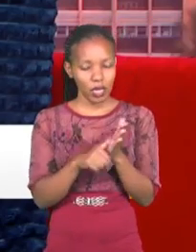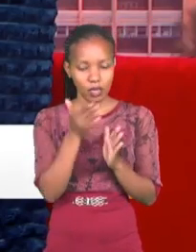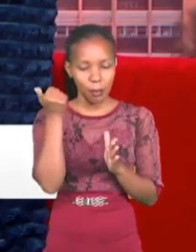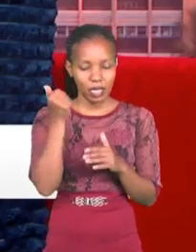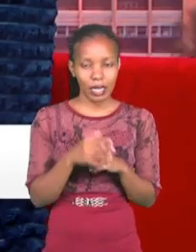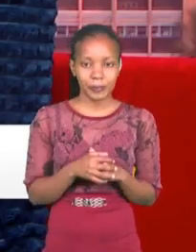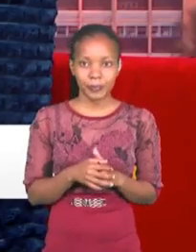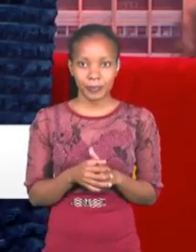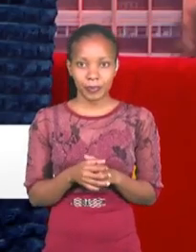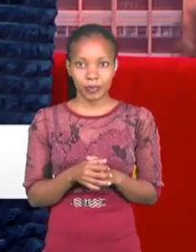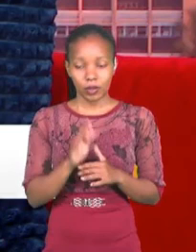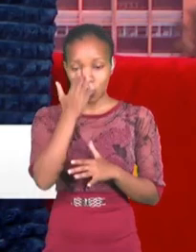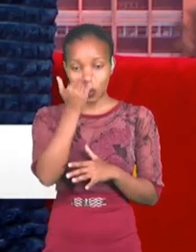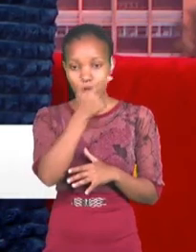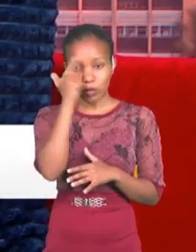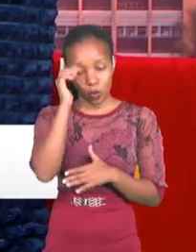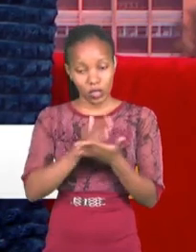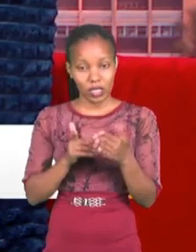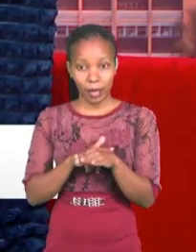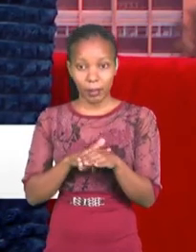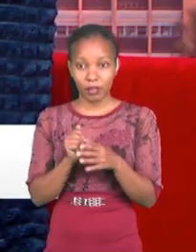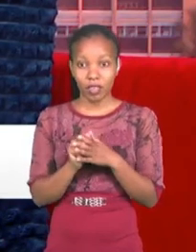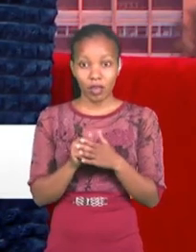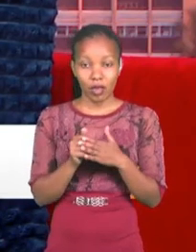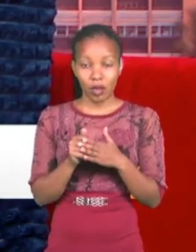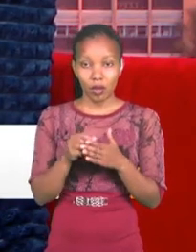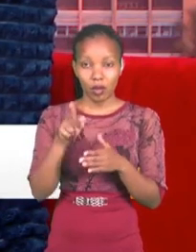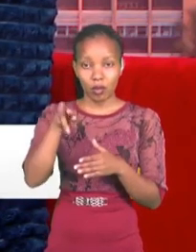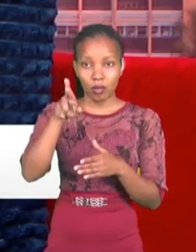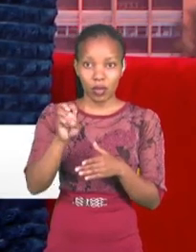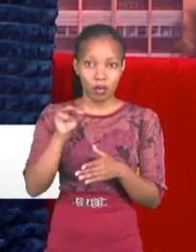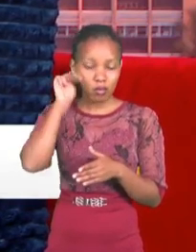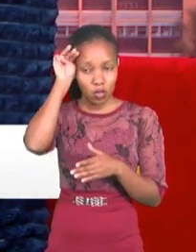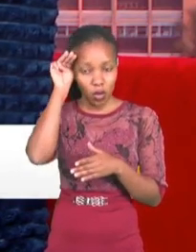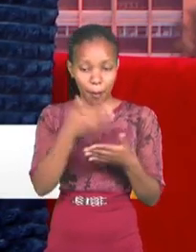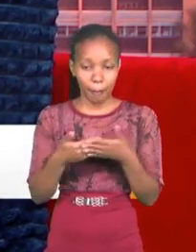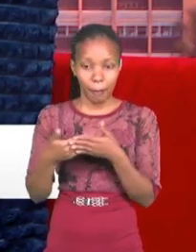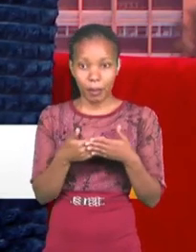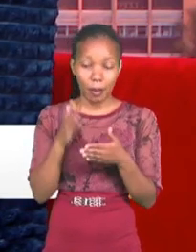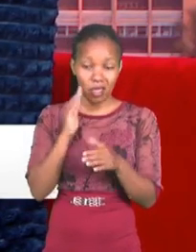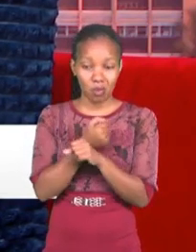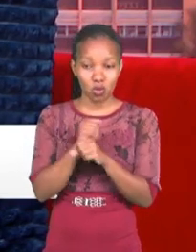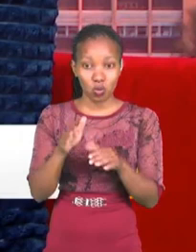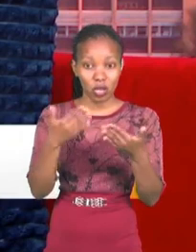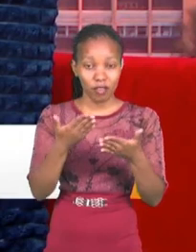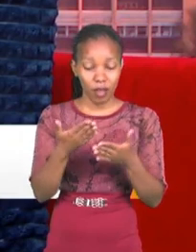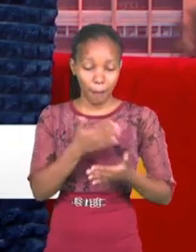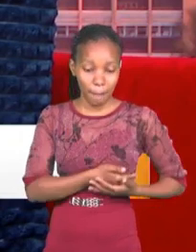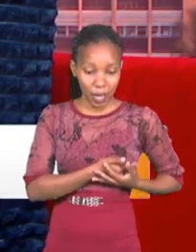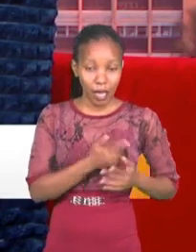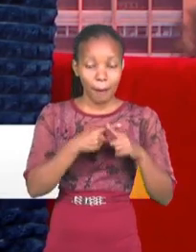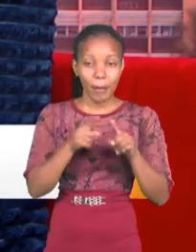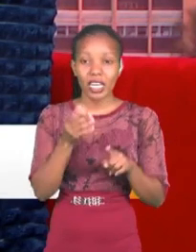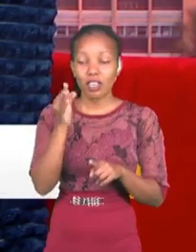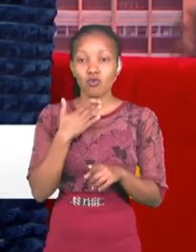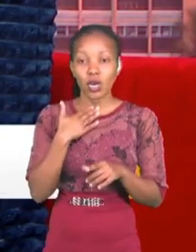it's better because sometimes for premature babies mother is not able to give milk, but if we want a healthier baby,